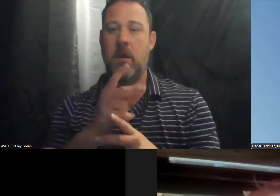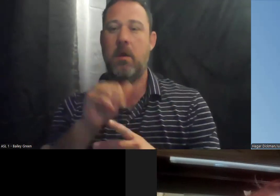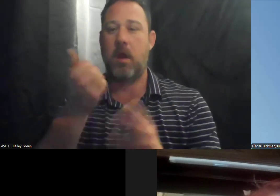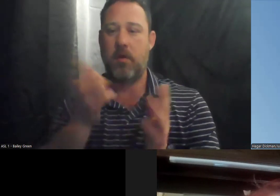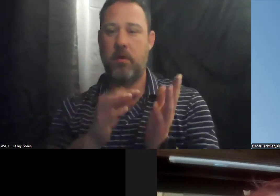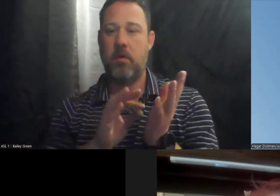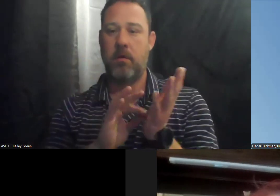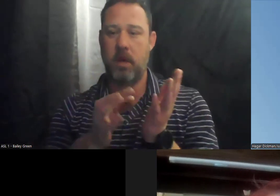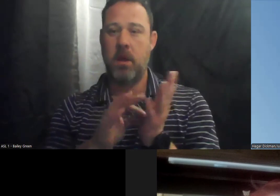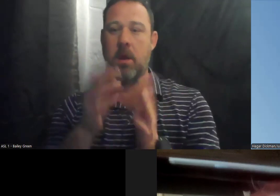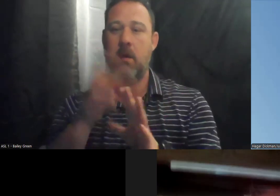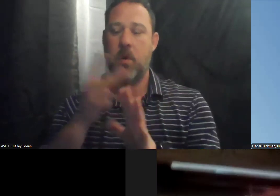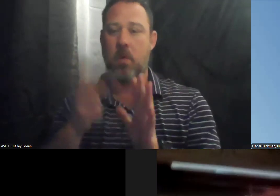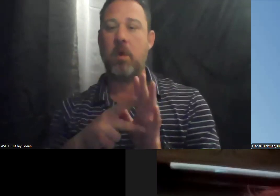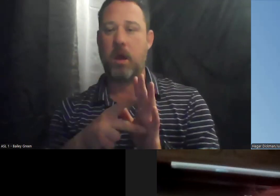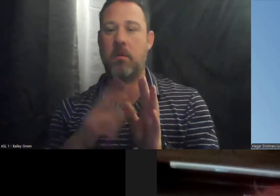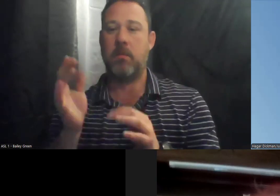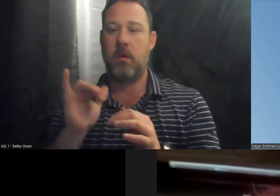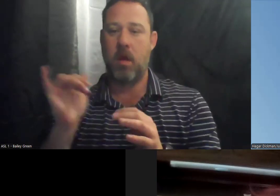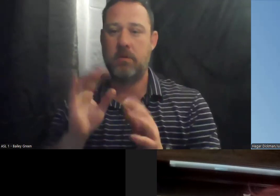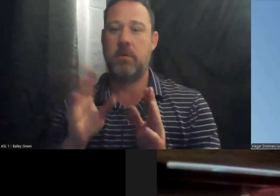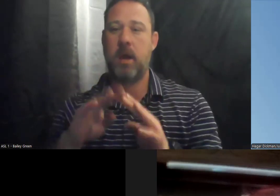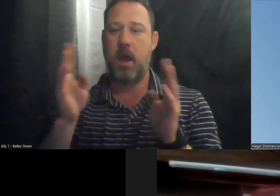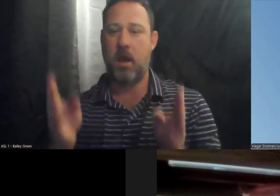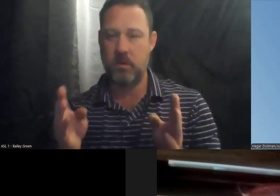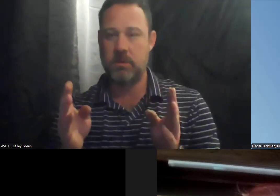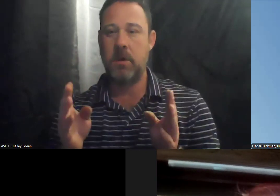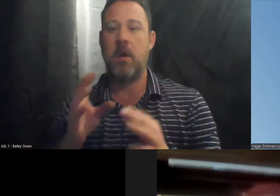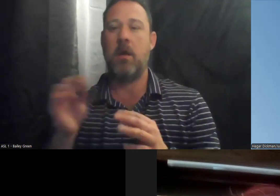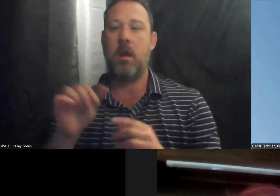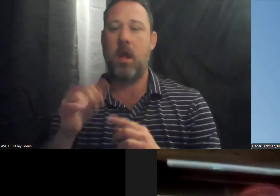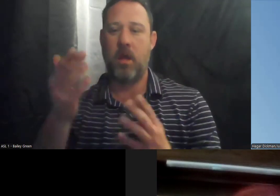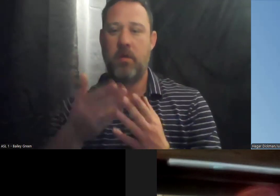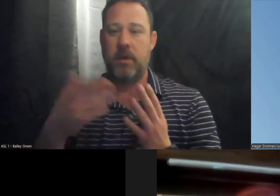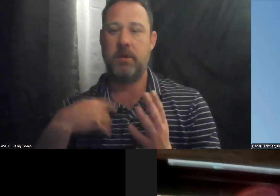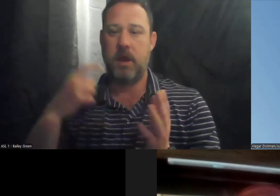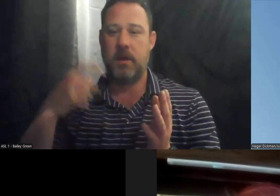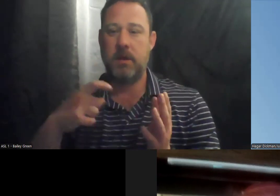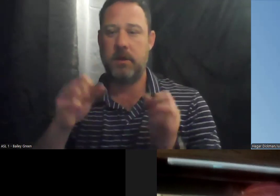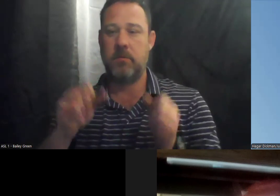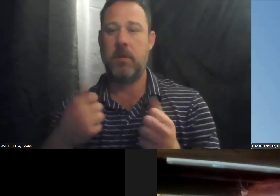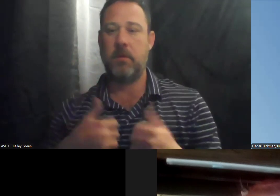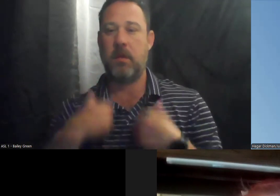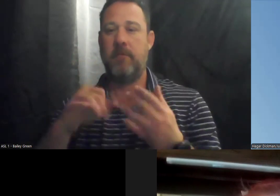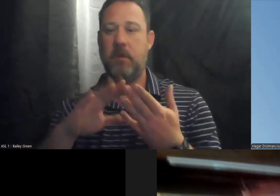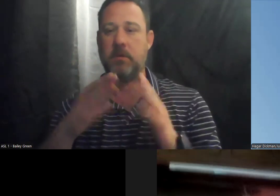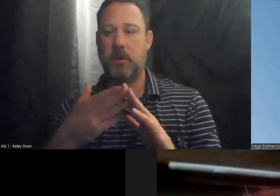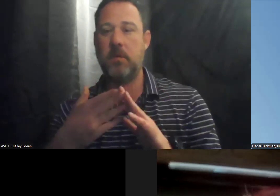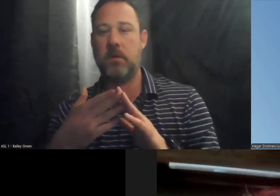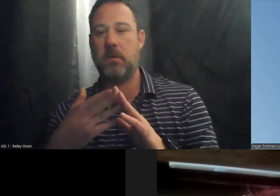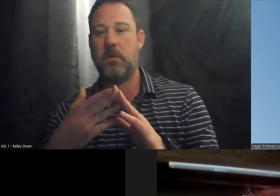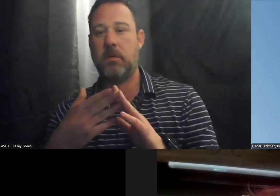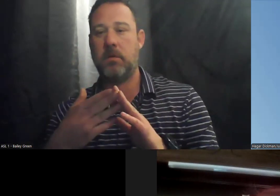Medicaid programs, but also my housing and other things that I need to be able to live in the community.